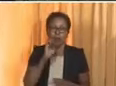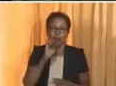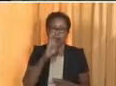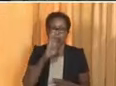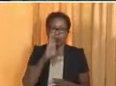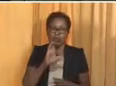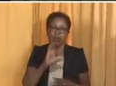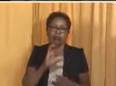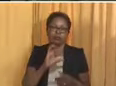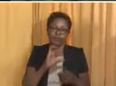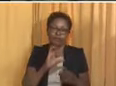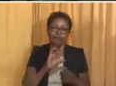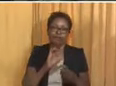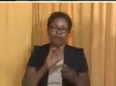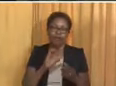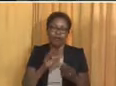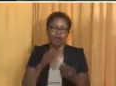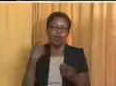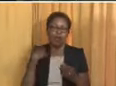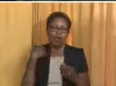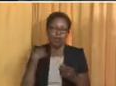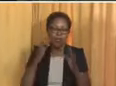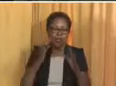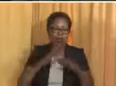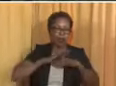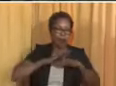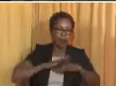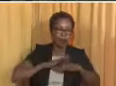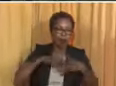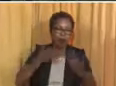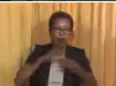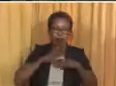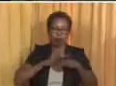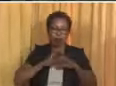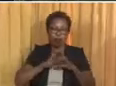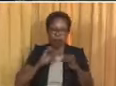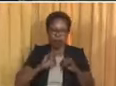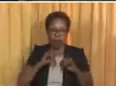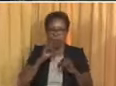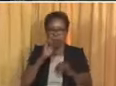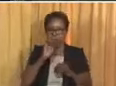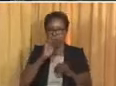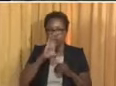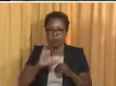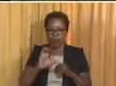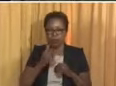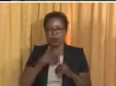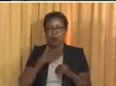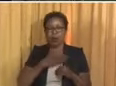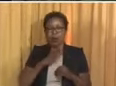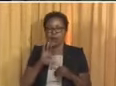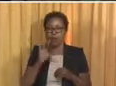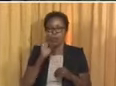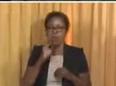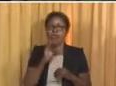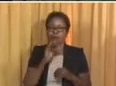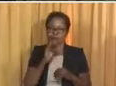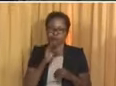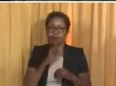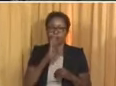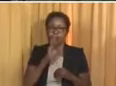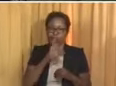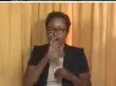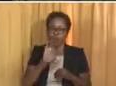quorum to conduct business. It is my finding that it does.